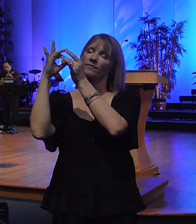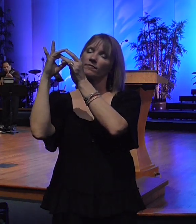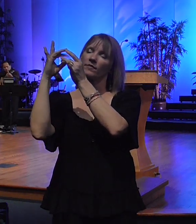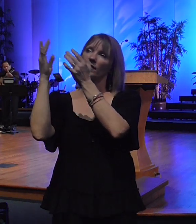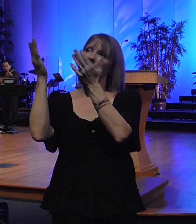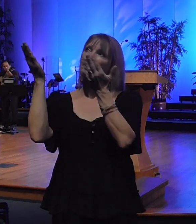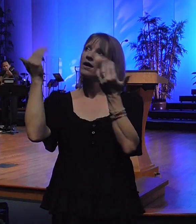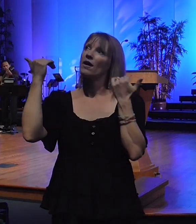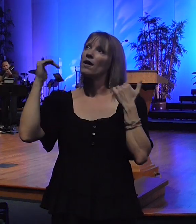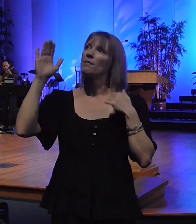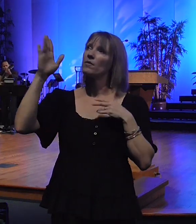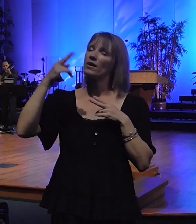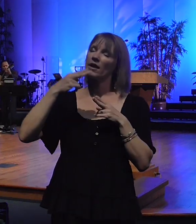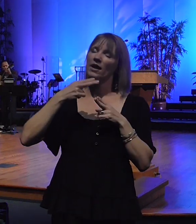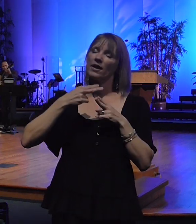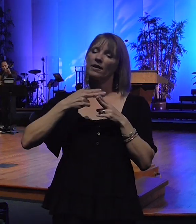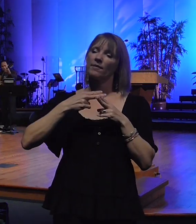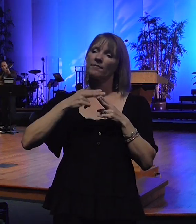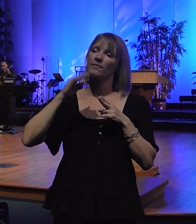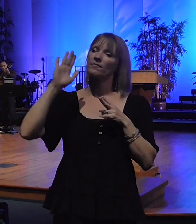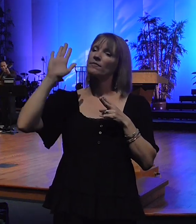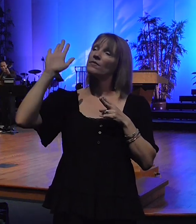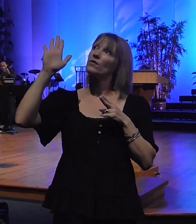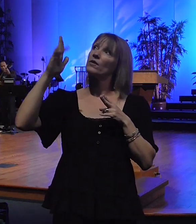Come sign your name